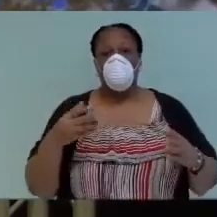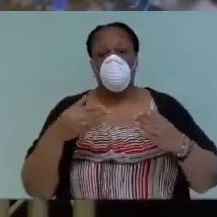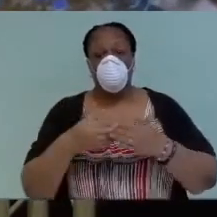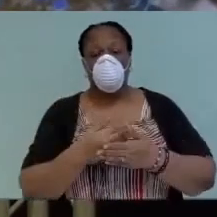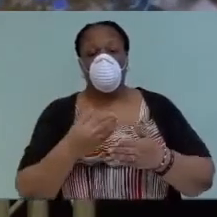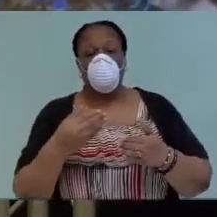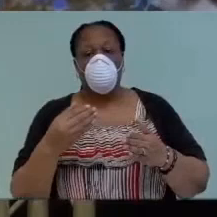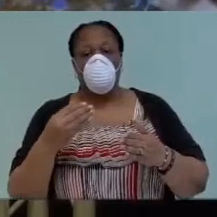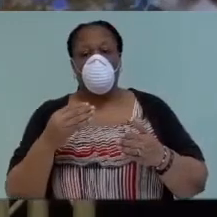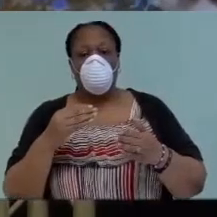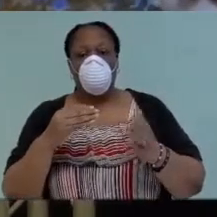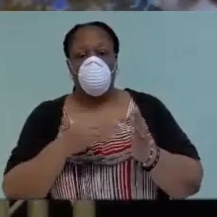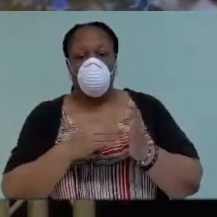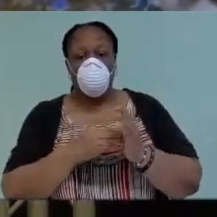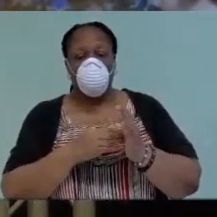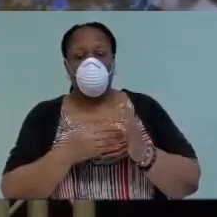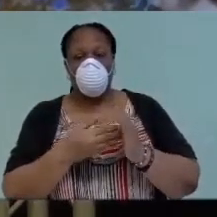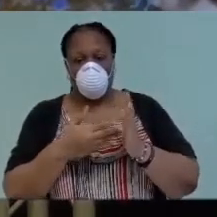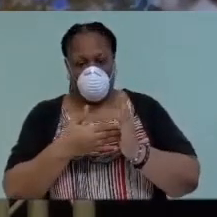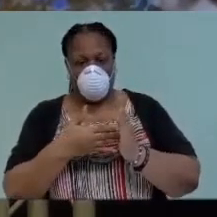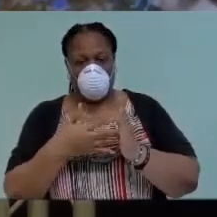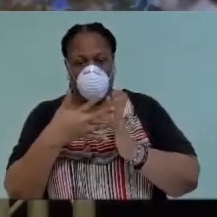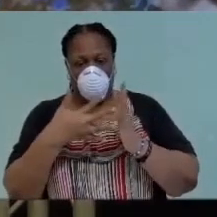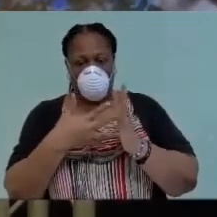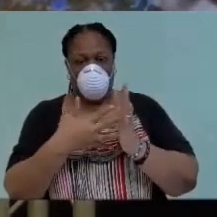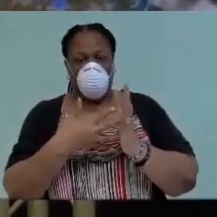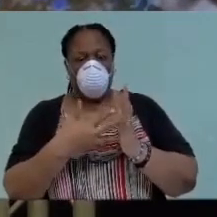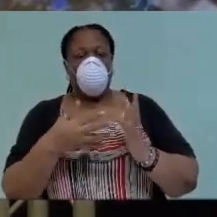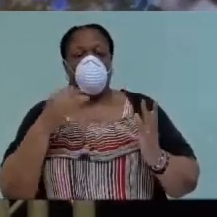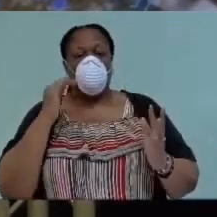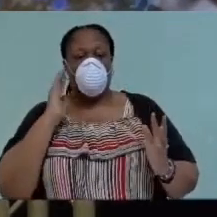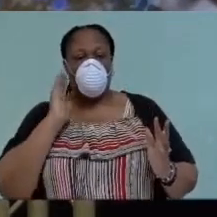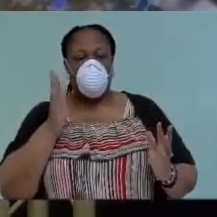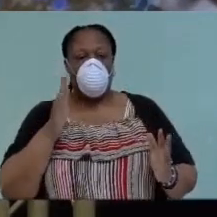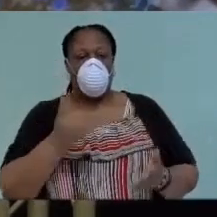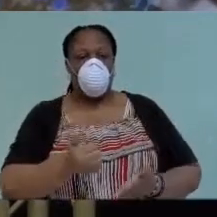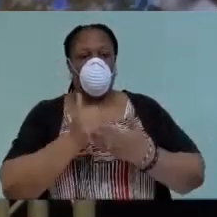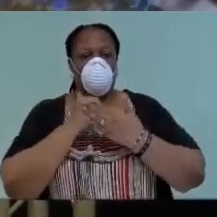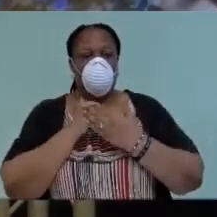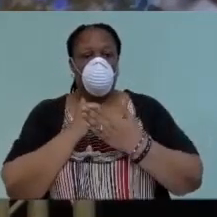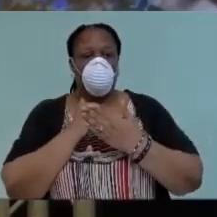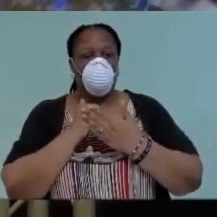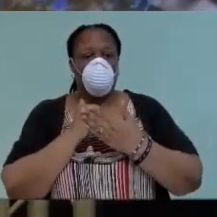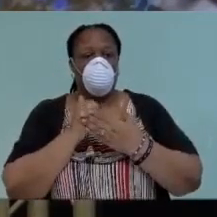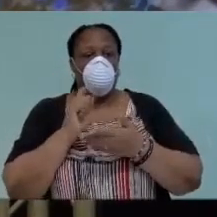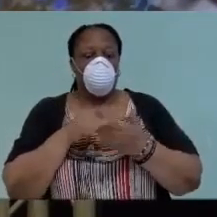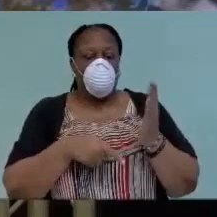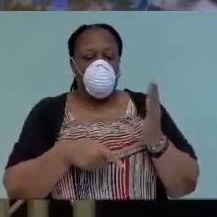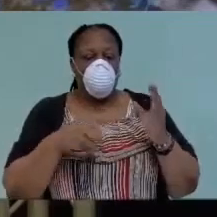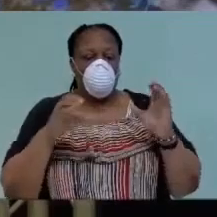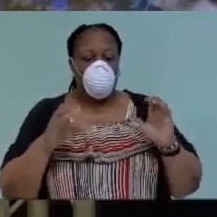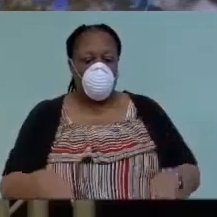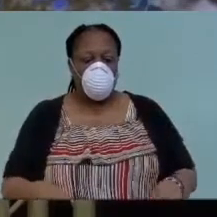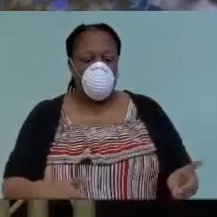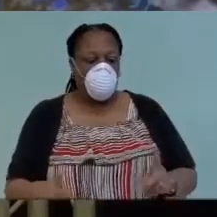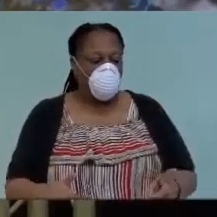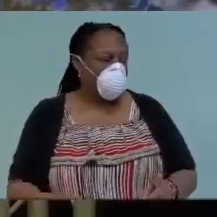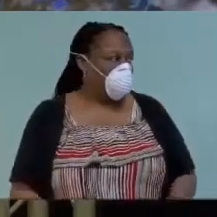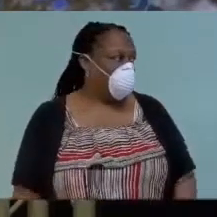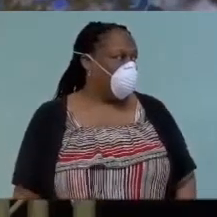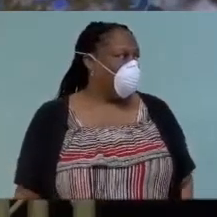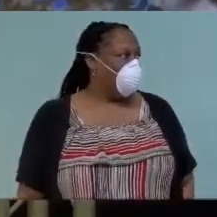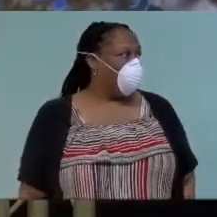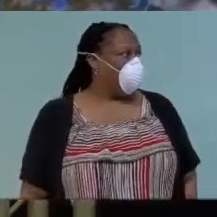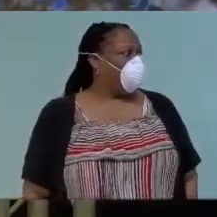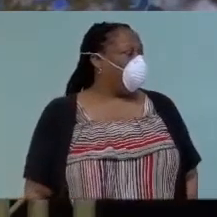can bring our country back to normal. Now, there are a number of persons, who were infected here locally